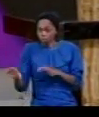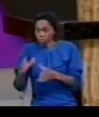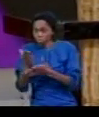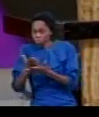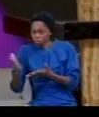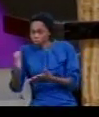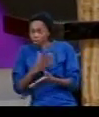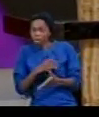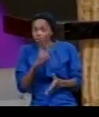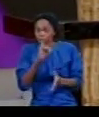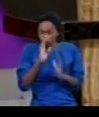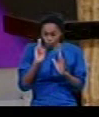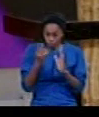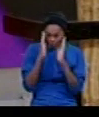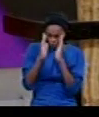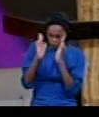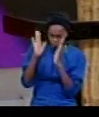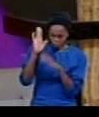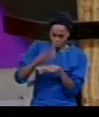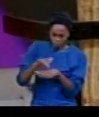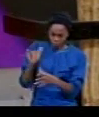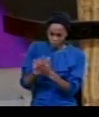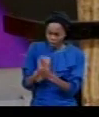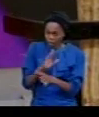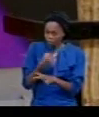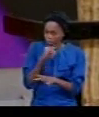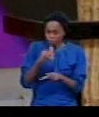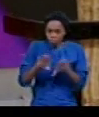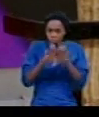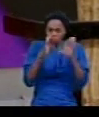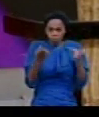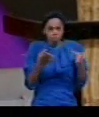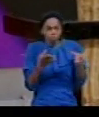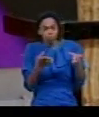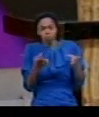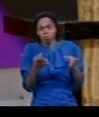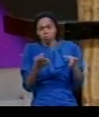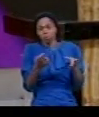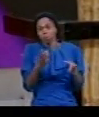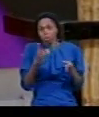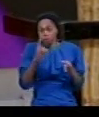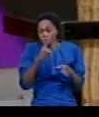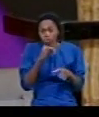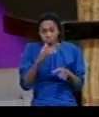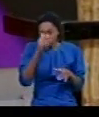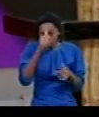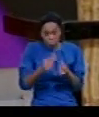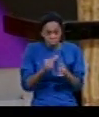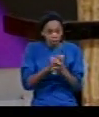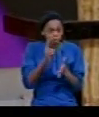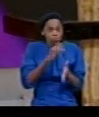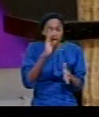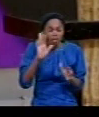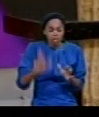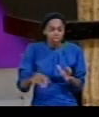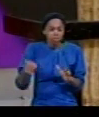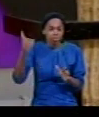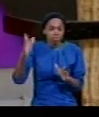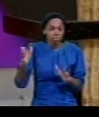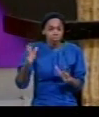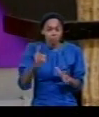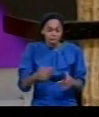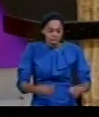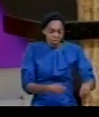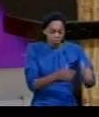you concentrate on that and you don't know who you are, a child of the King, a follower of Jesus Christ,